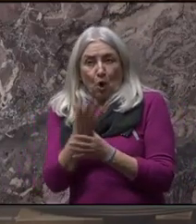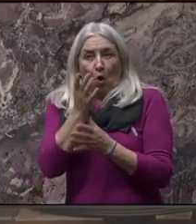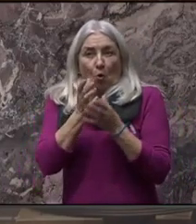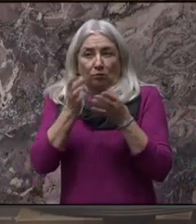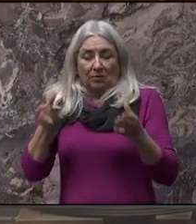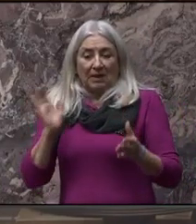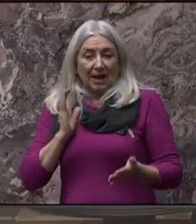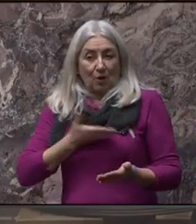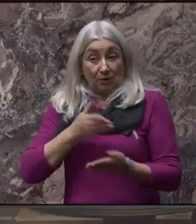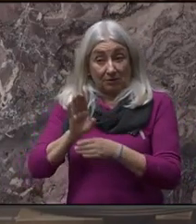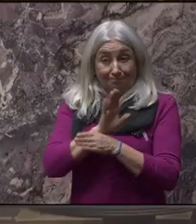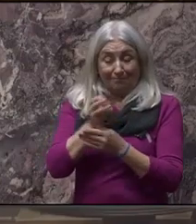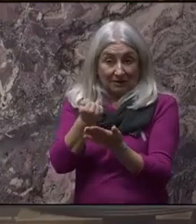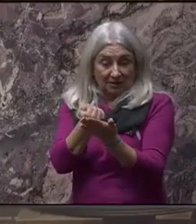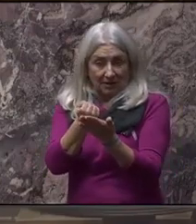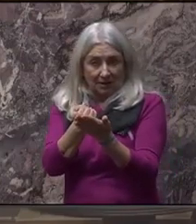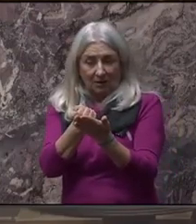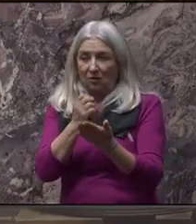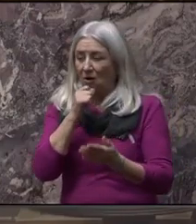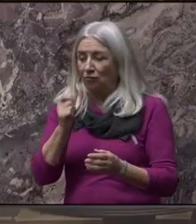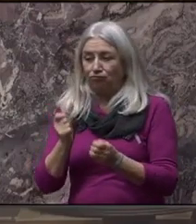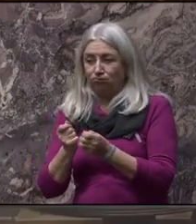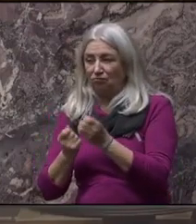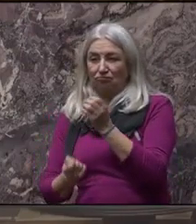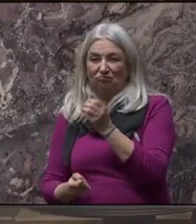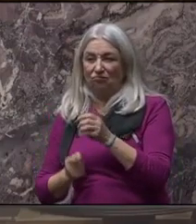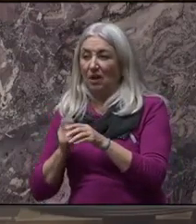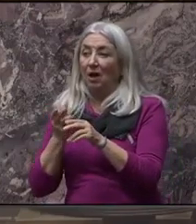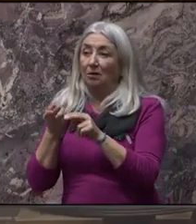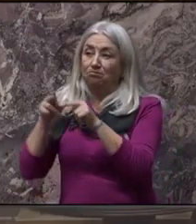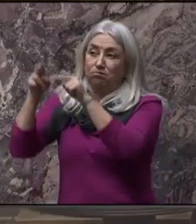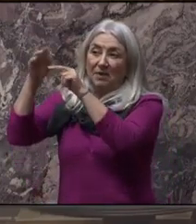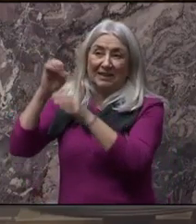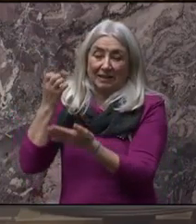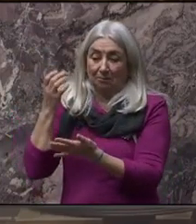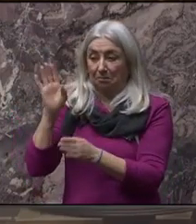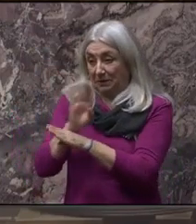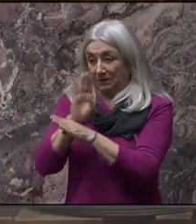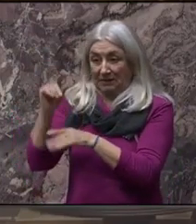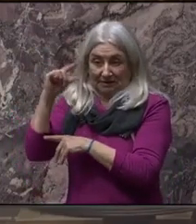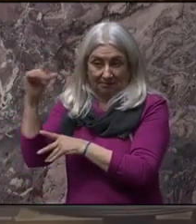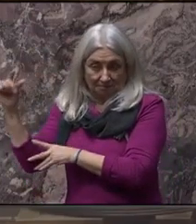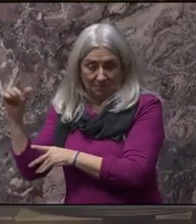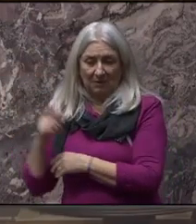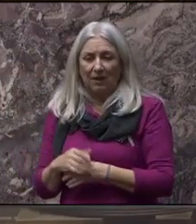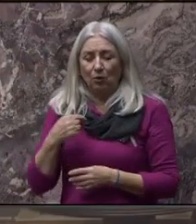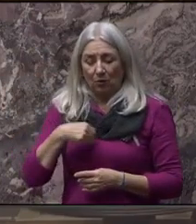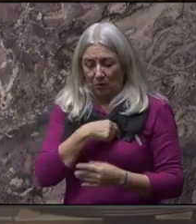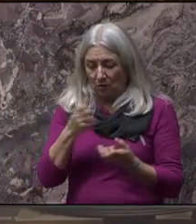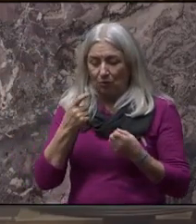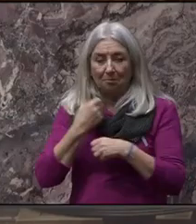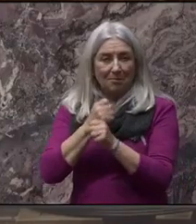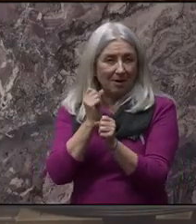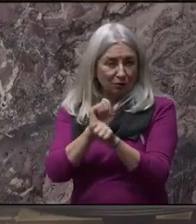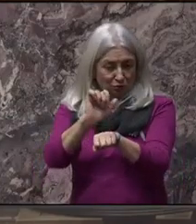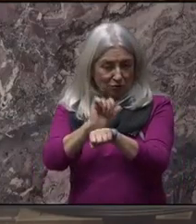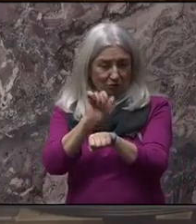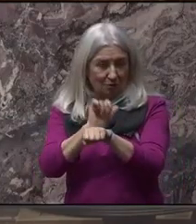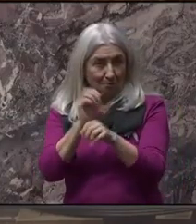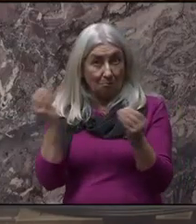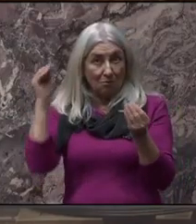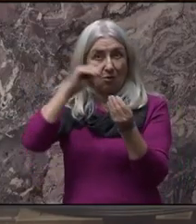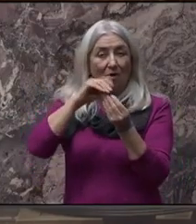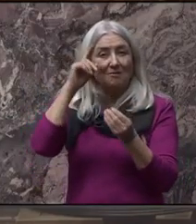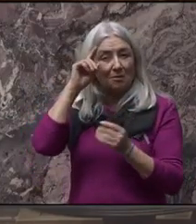in our citizens, not dogmas, doctrines, or ideologies, create jobs so that British Columbians can build a